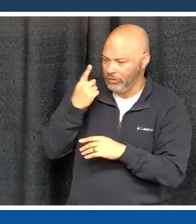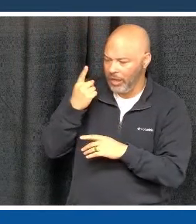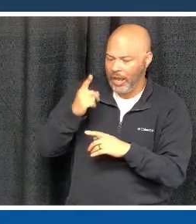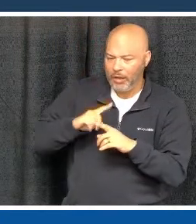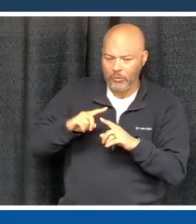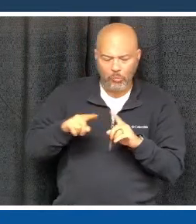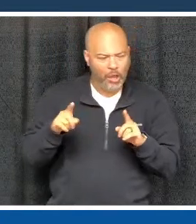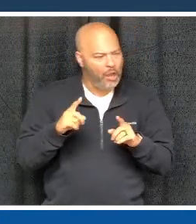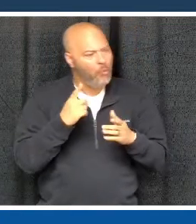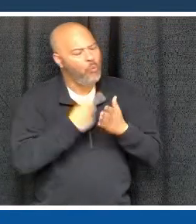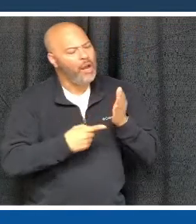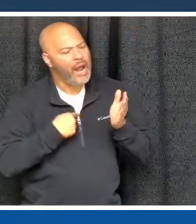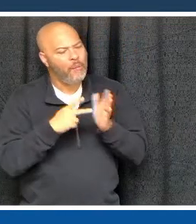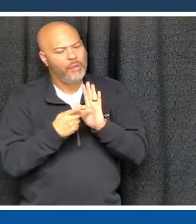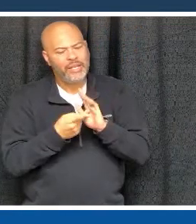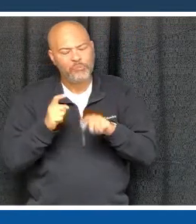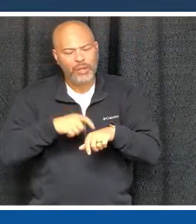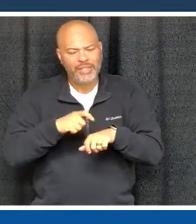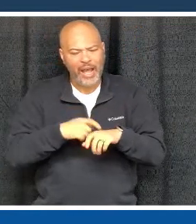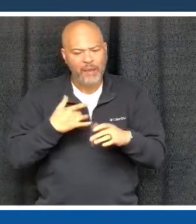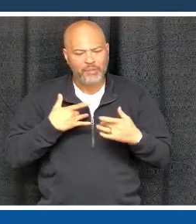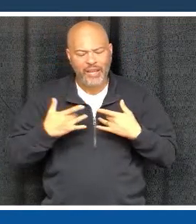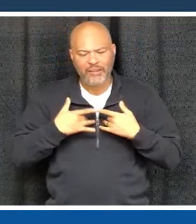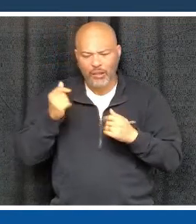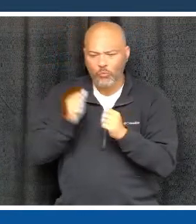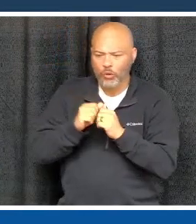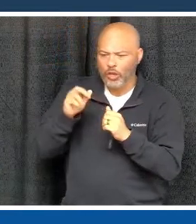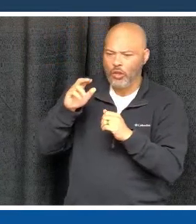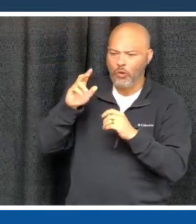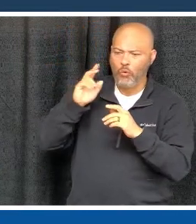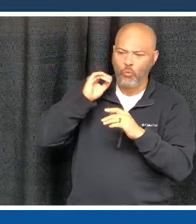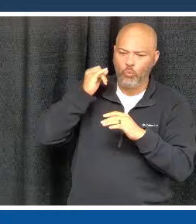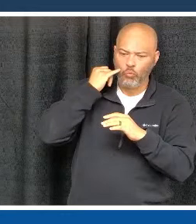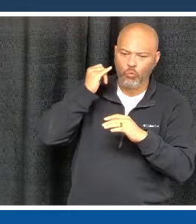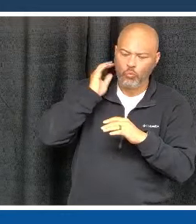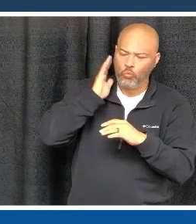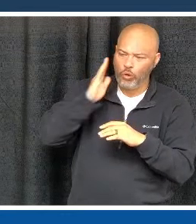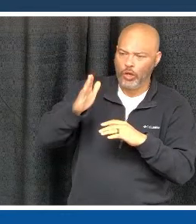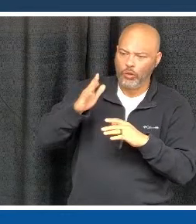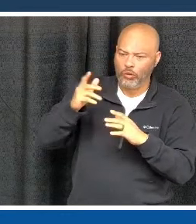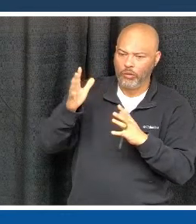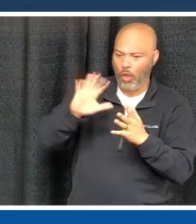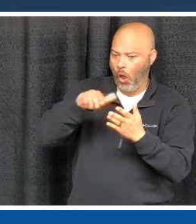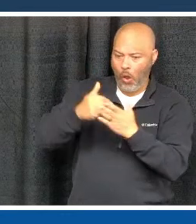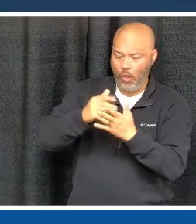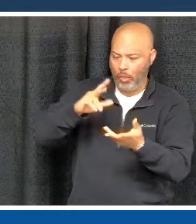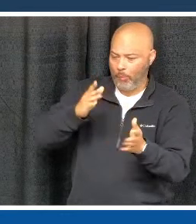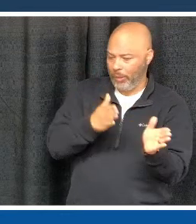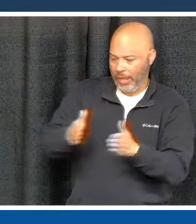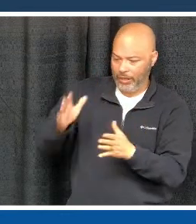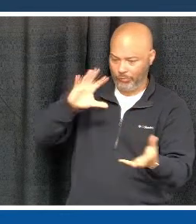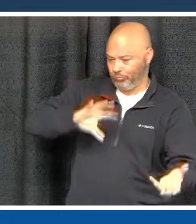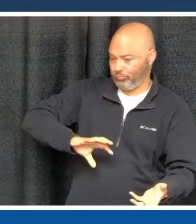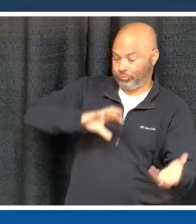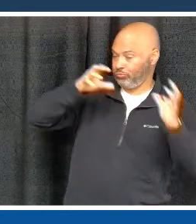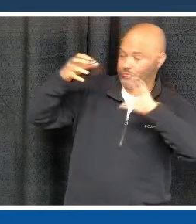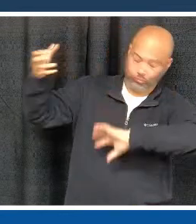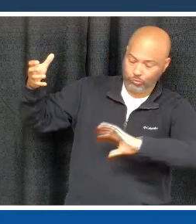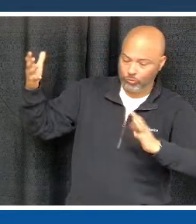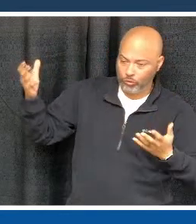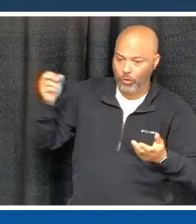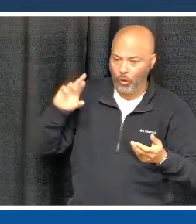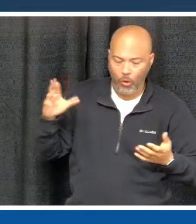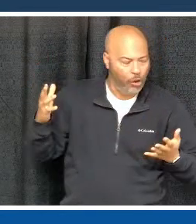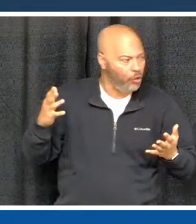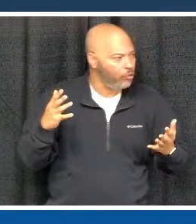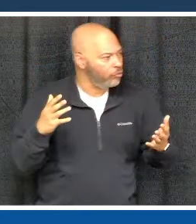Okay. What I mean by time sensitive, would the roof fall in and cave in on the world or something, not just, yeah, okay.